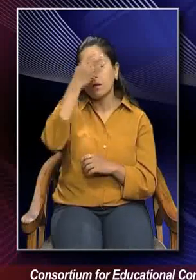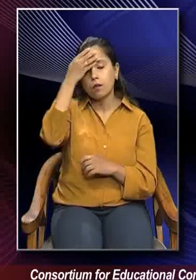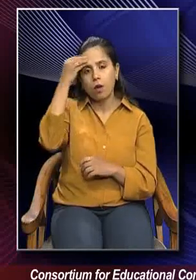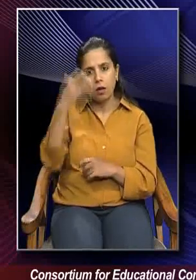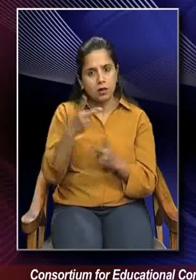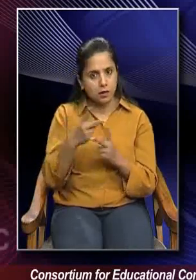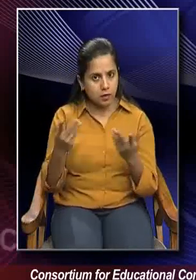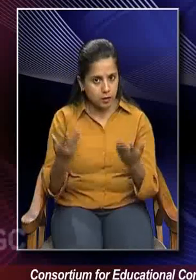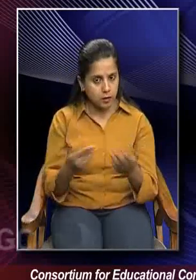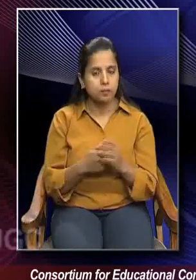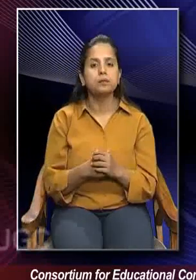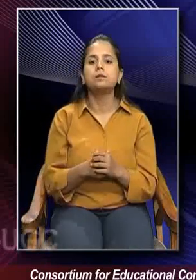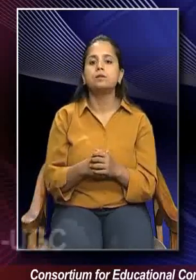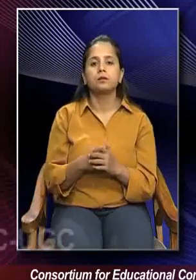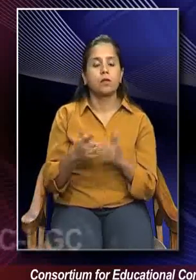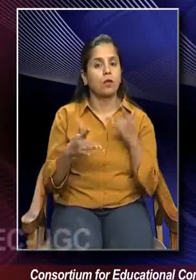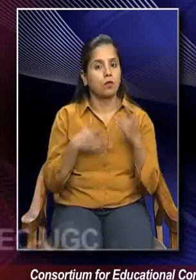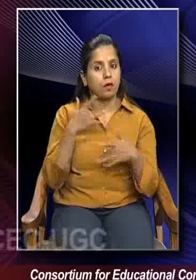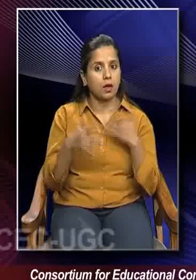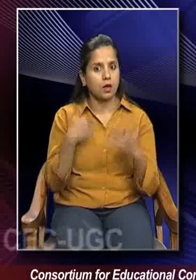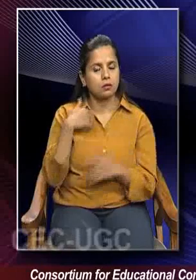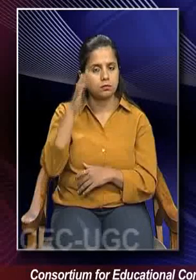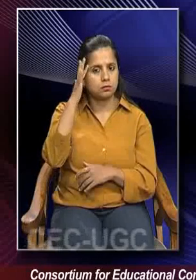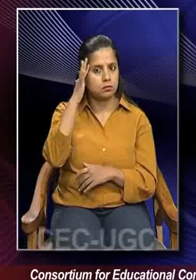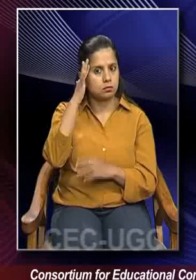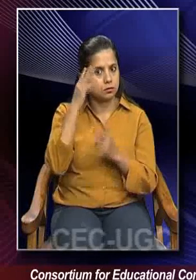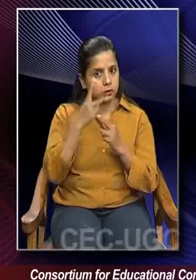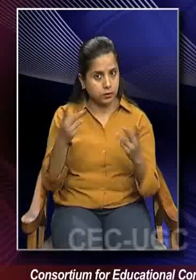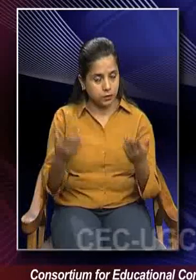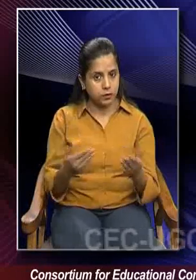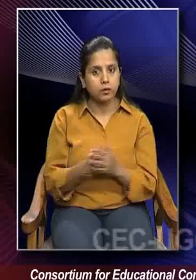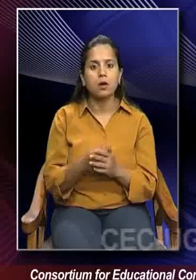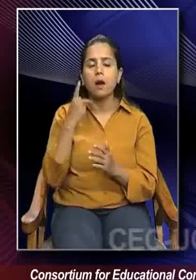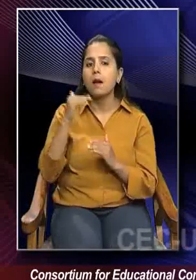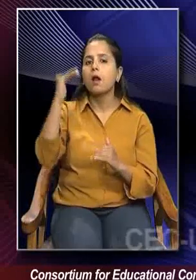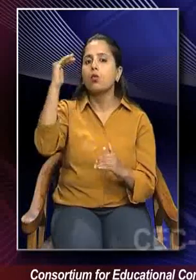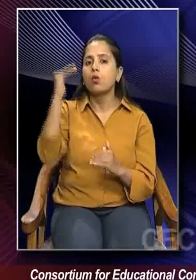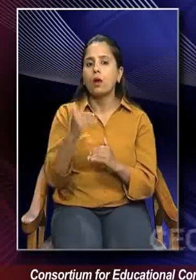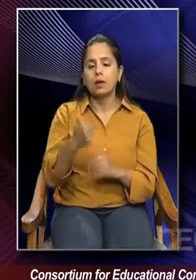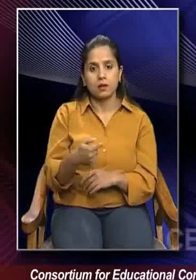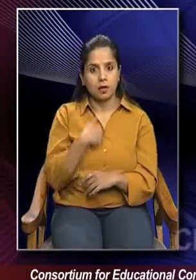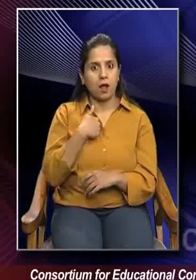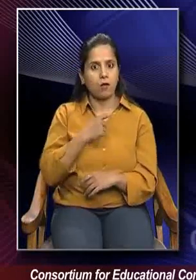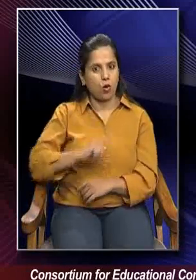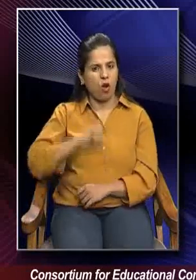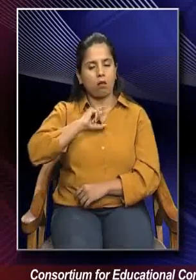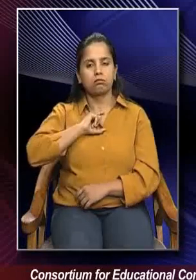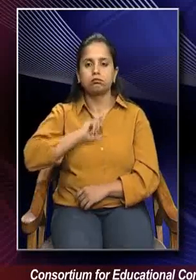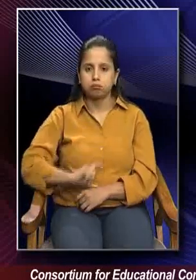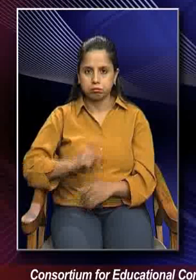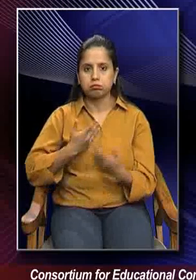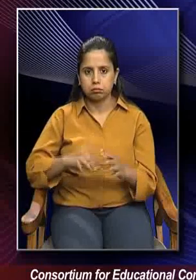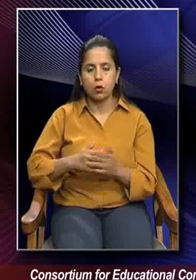forgetfulness, feeling anxious, decreased self-esteem,